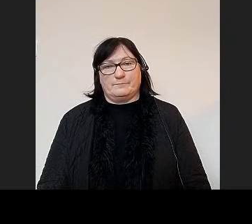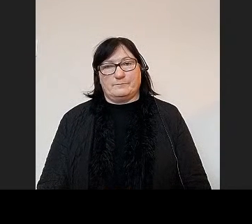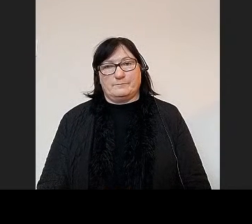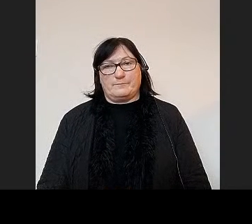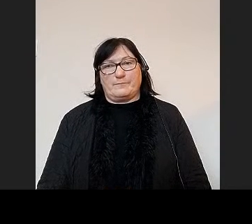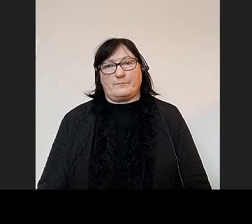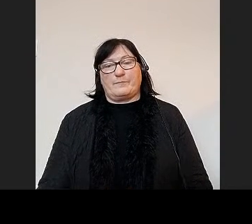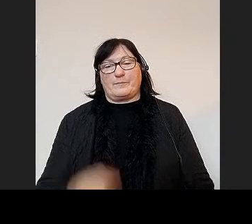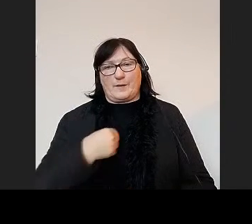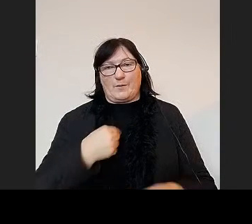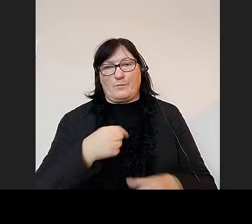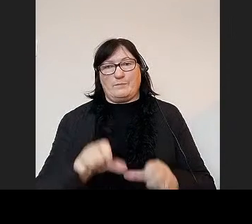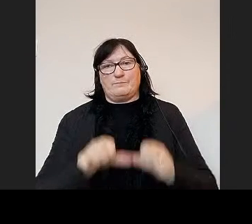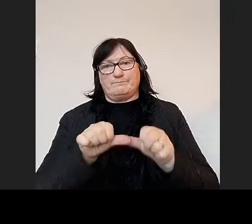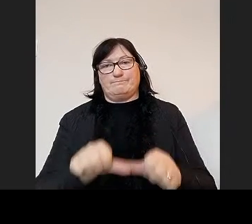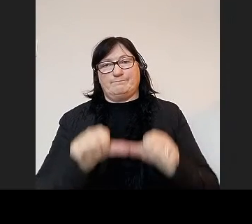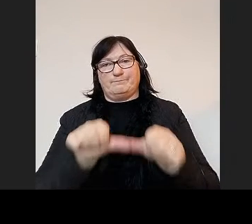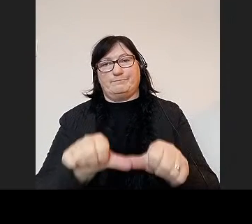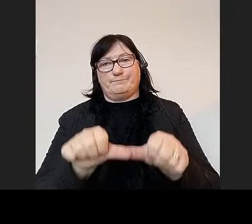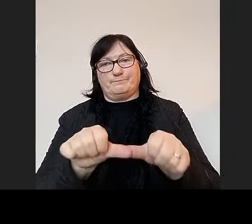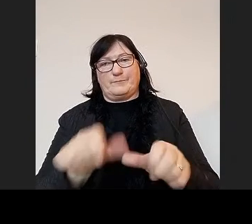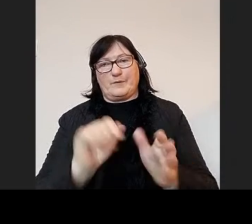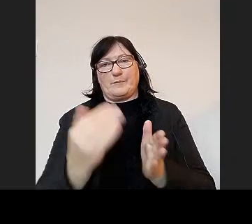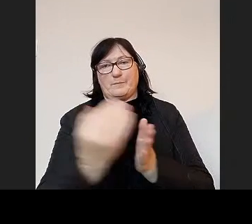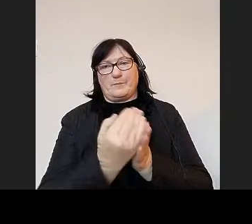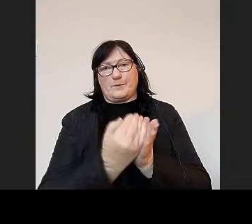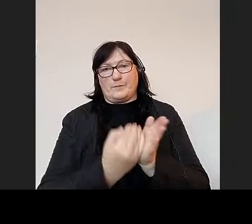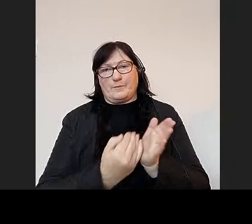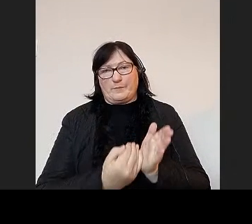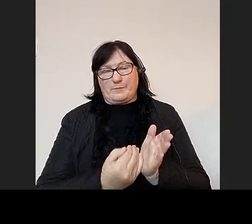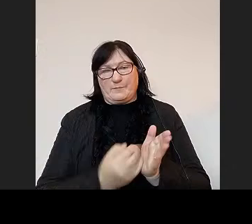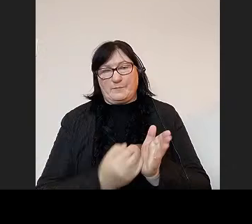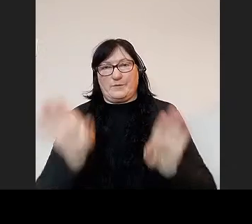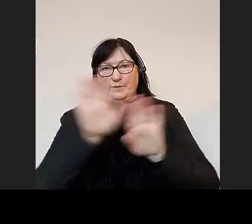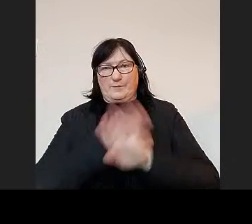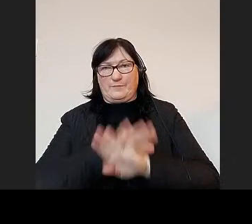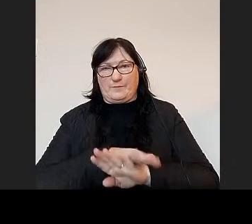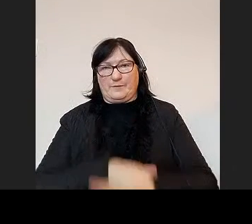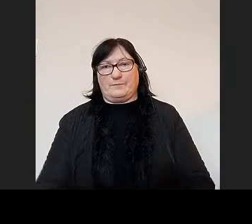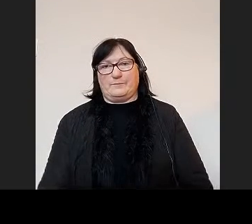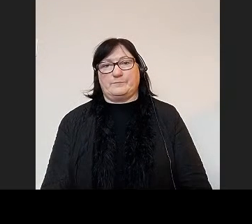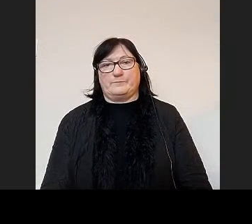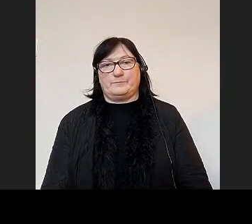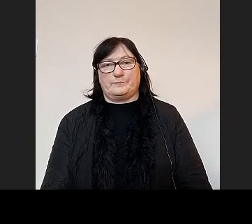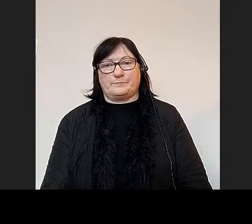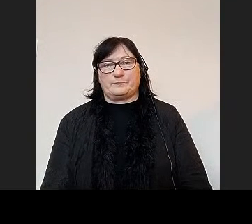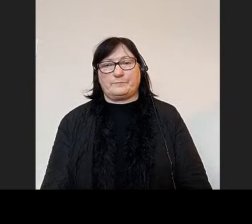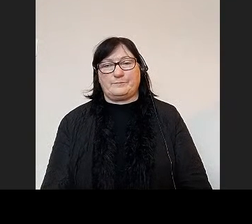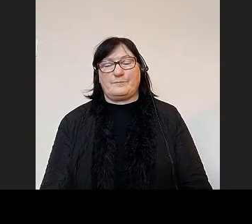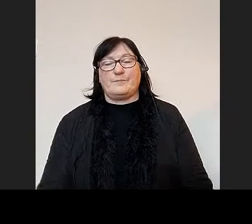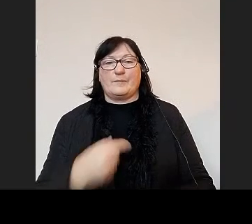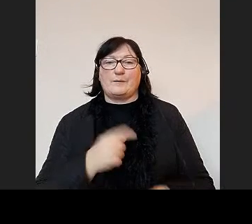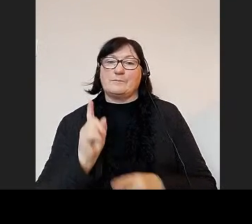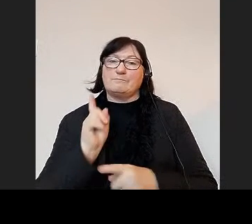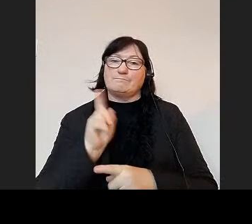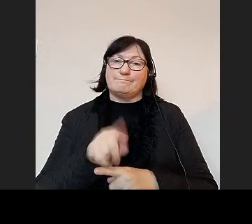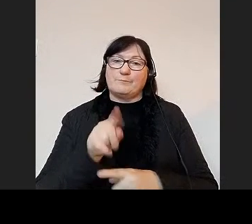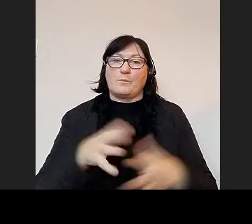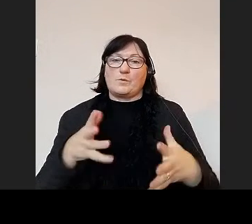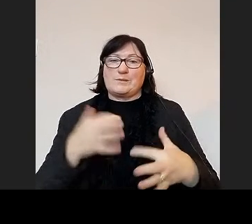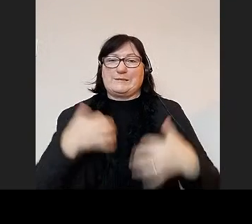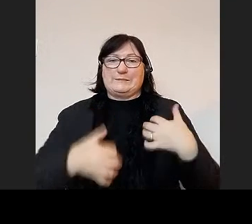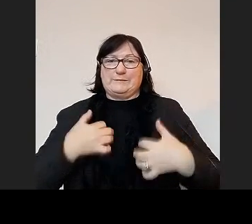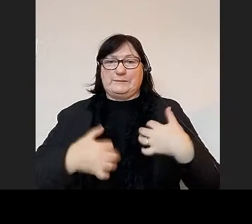with our program for this evening. We are now getting to the most exciting part of